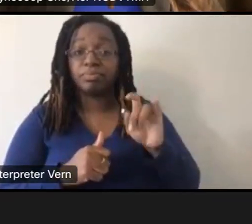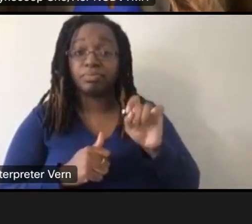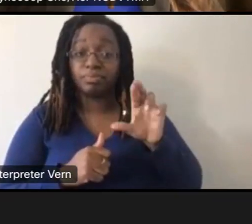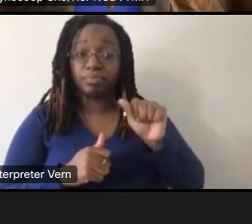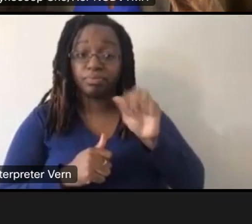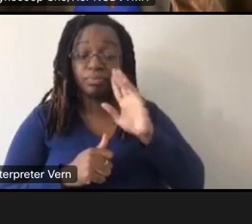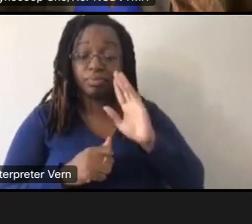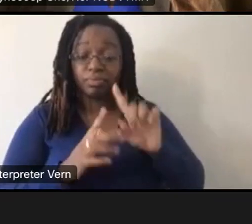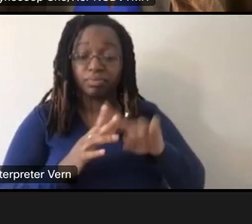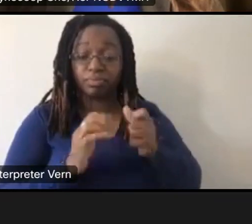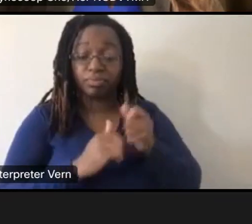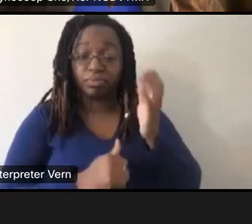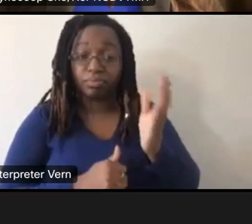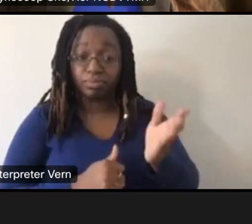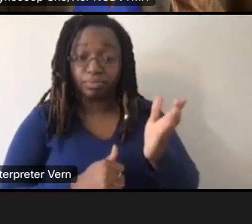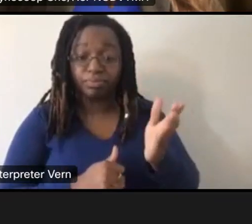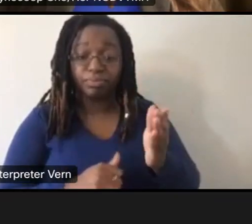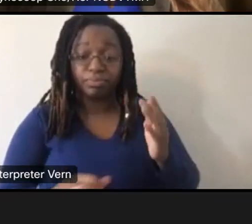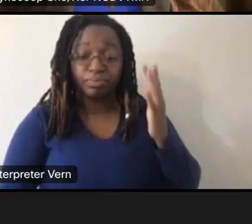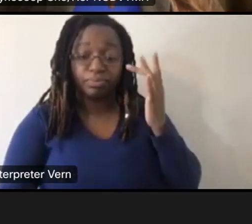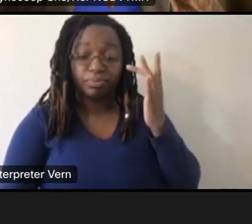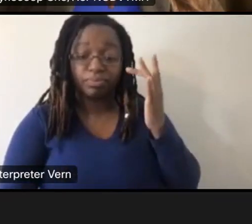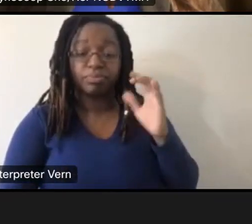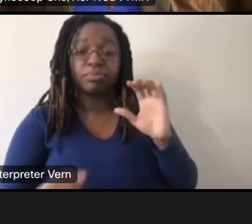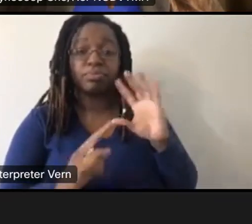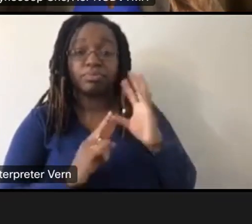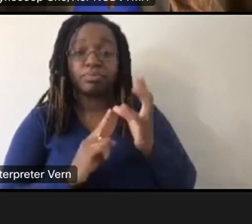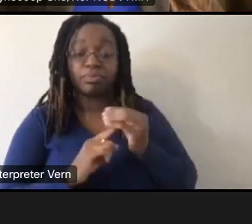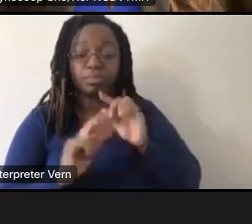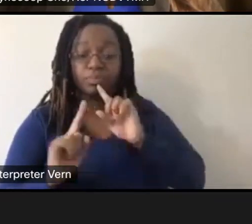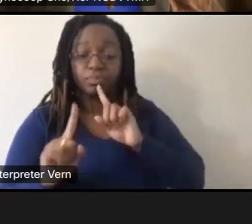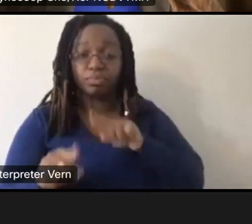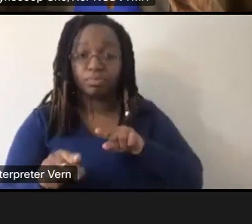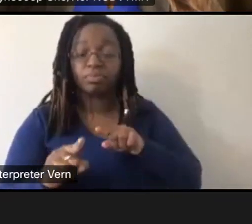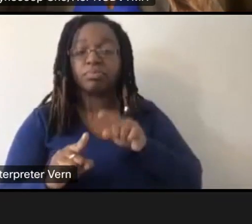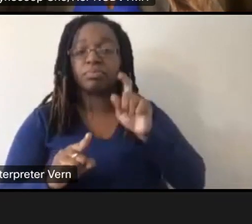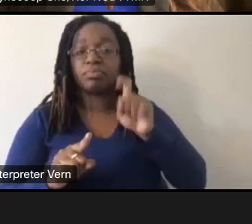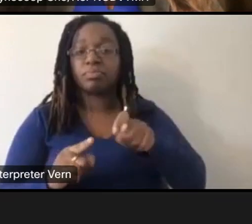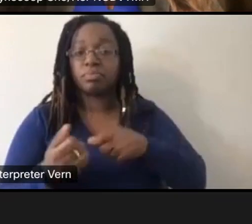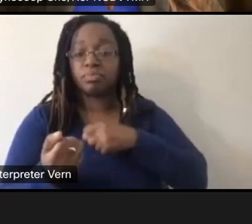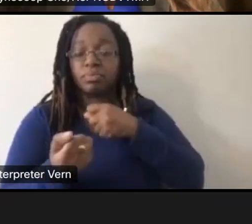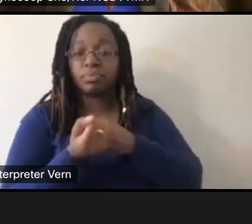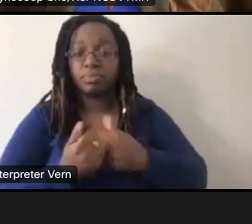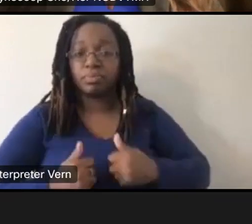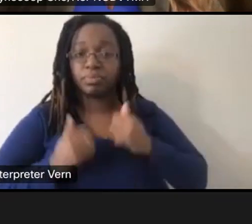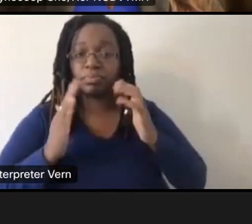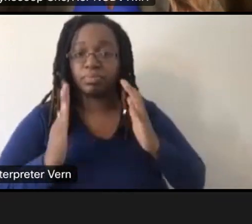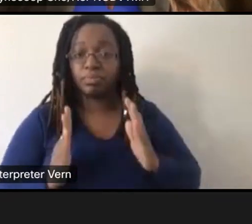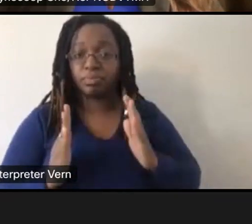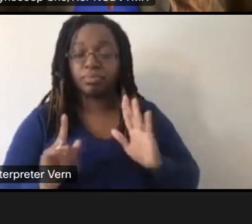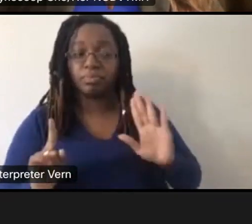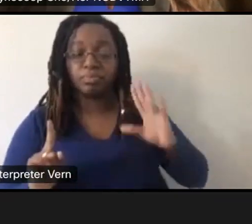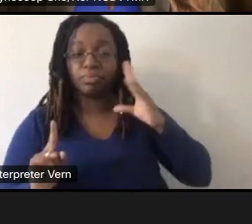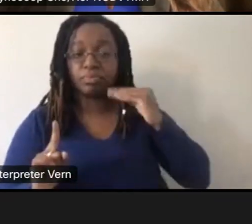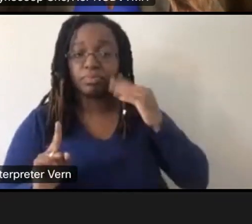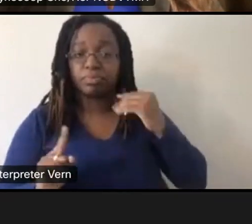asking you, why is cultural responsiveness needed to support survivors experiencing abuse later